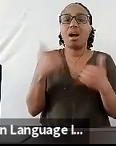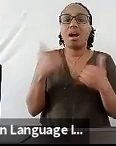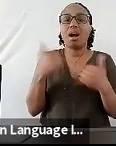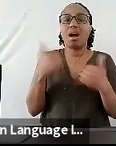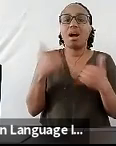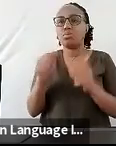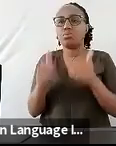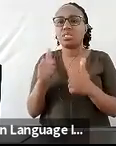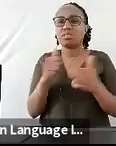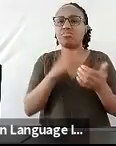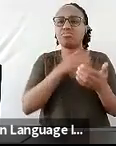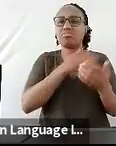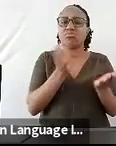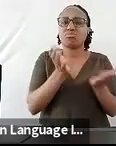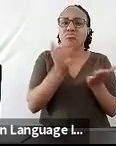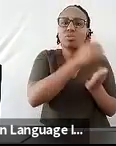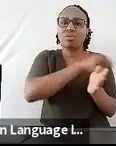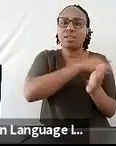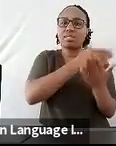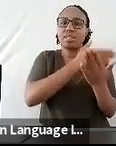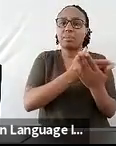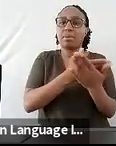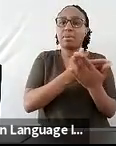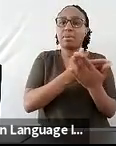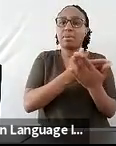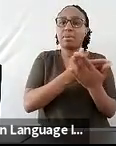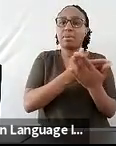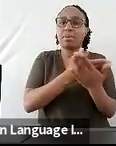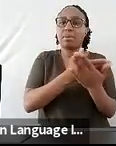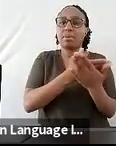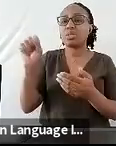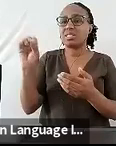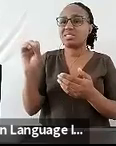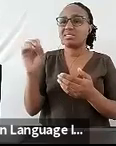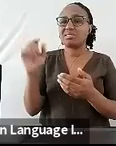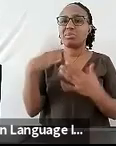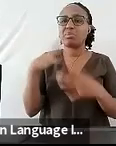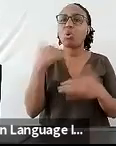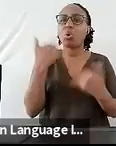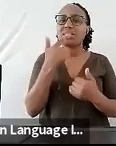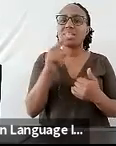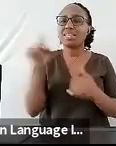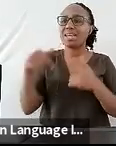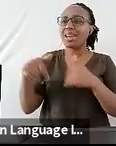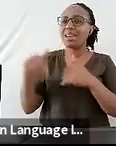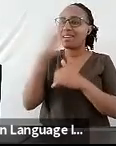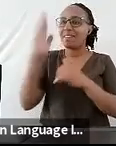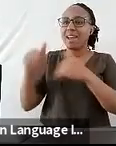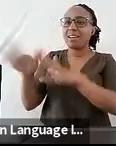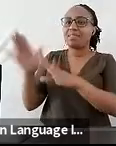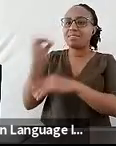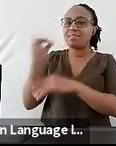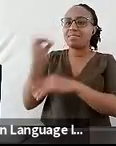it's always in the context of, oh yeah, but Mayotte, they never left France, and look at how they have all of these markers